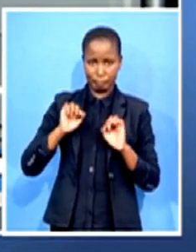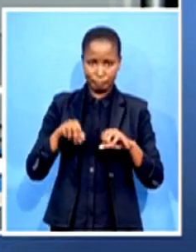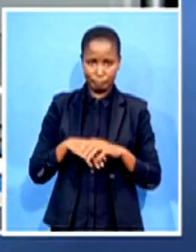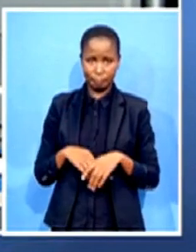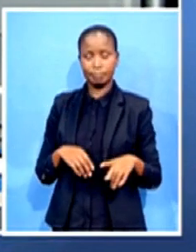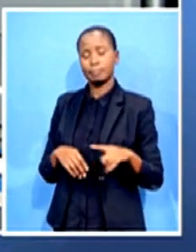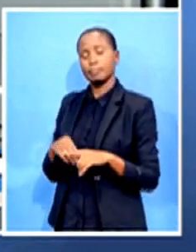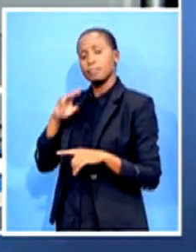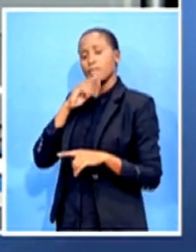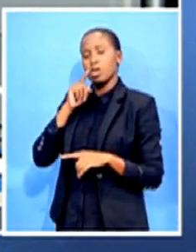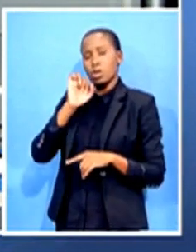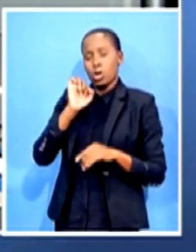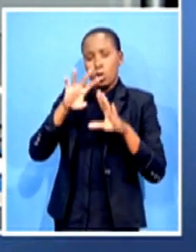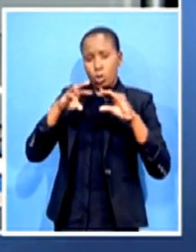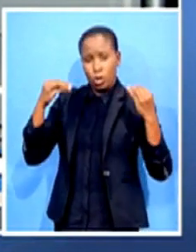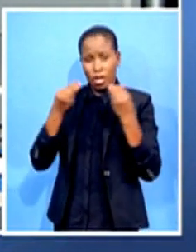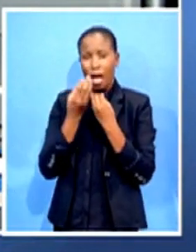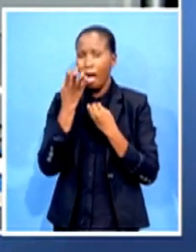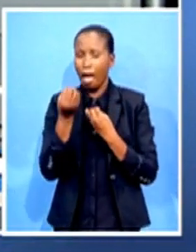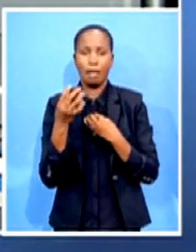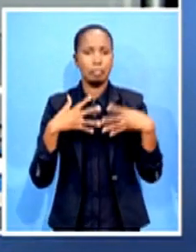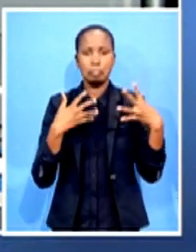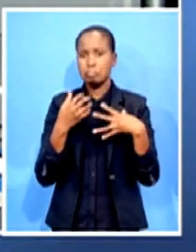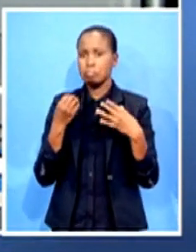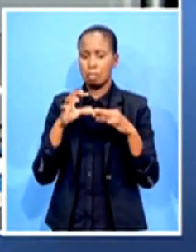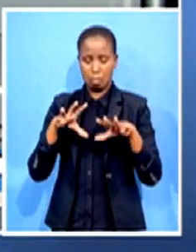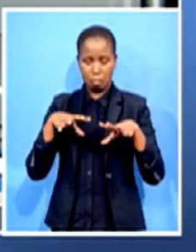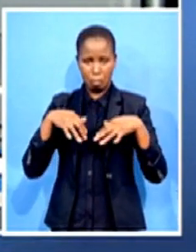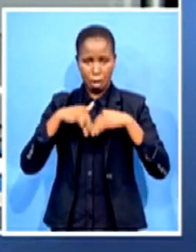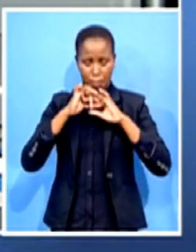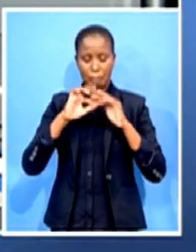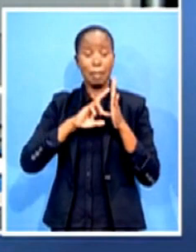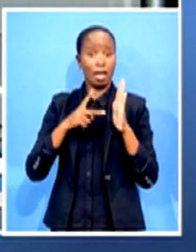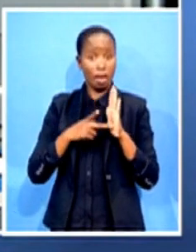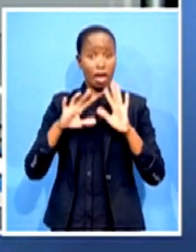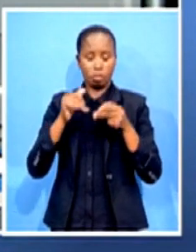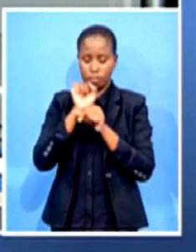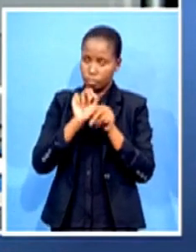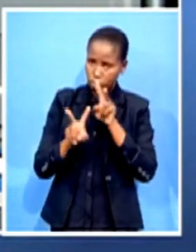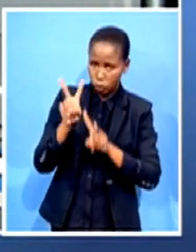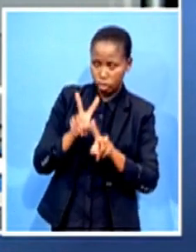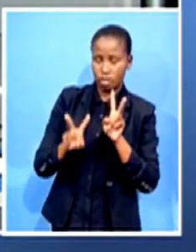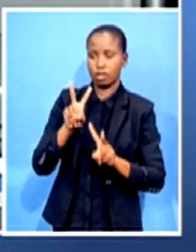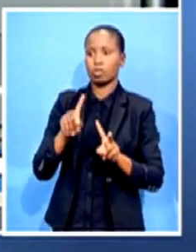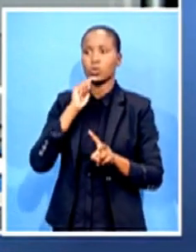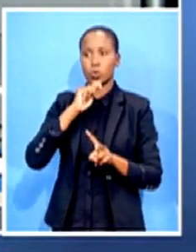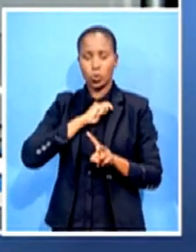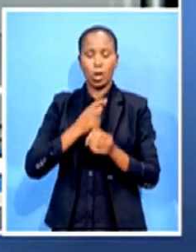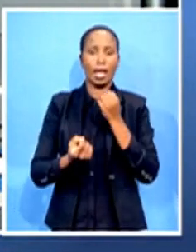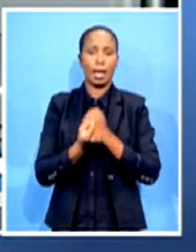in order to monitor that this is actually happening in terms of farm workers getting paid what they